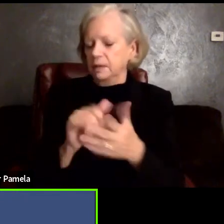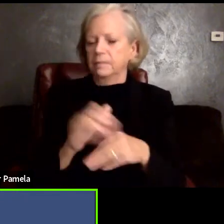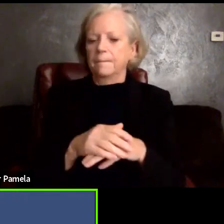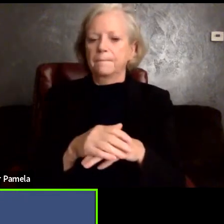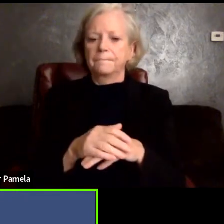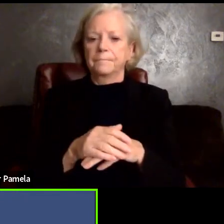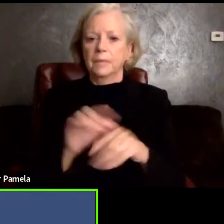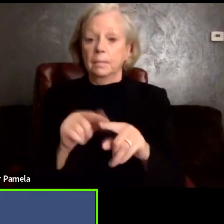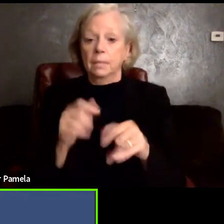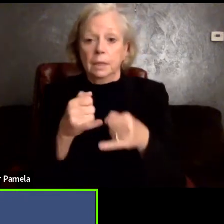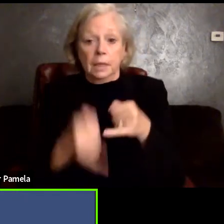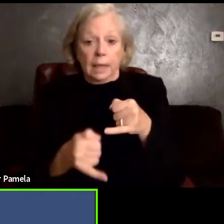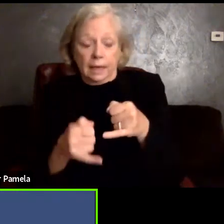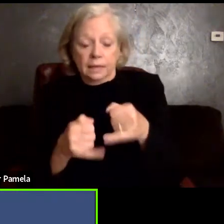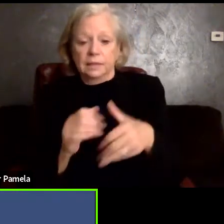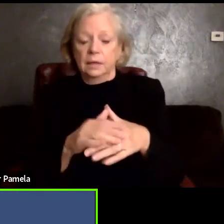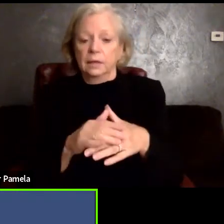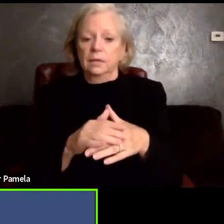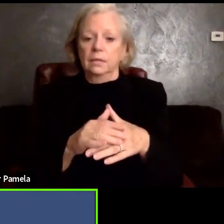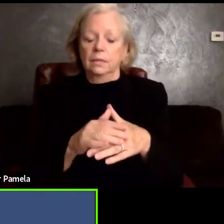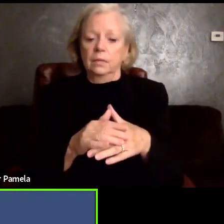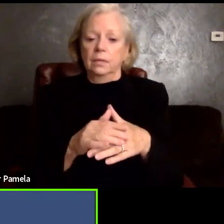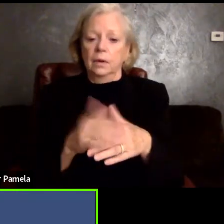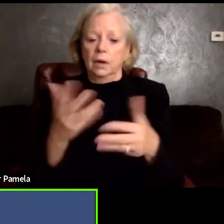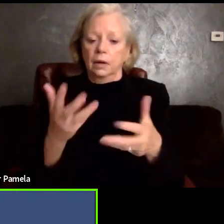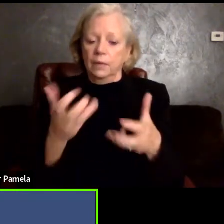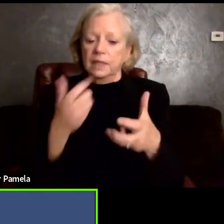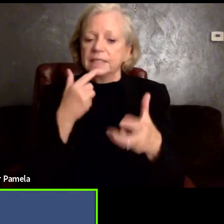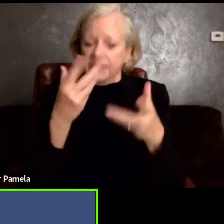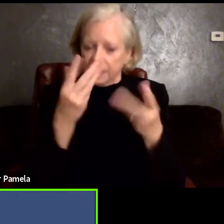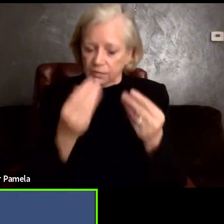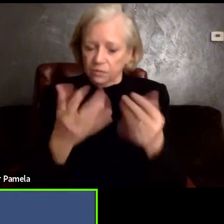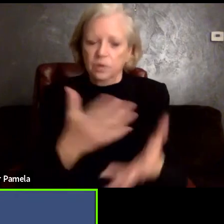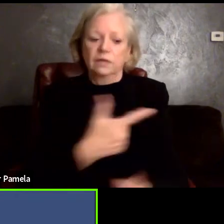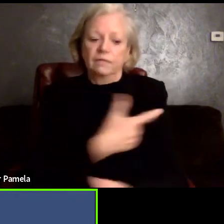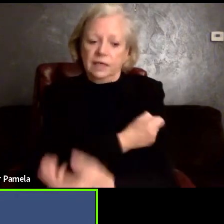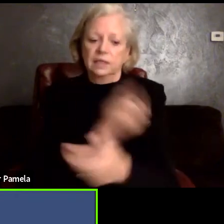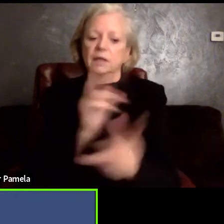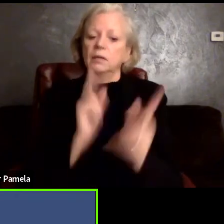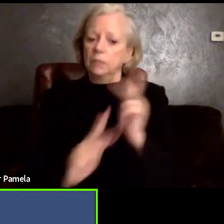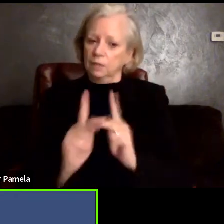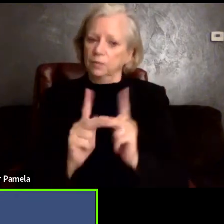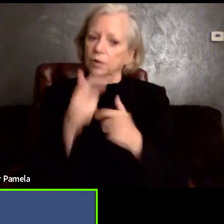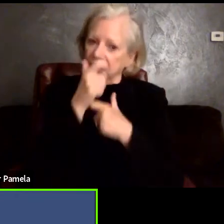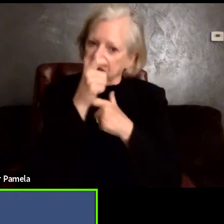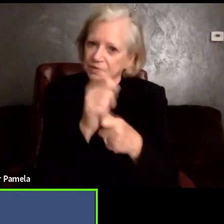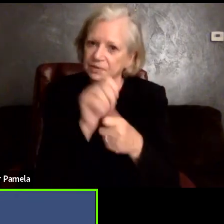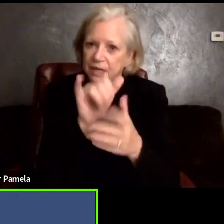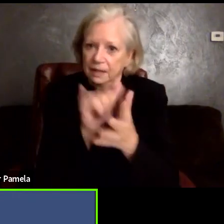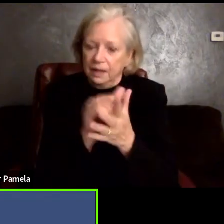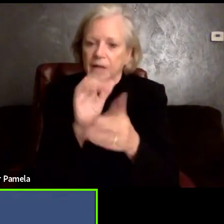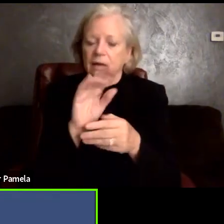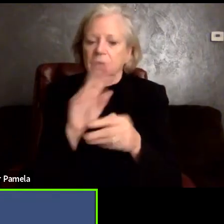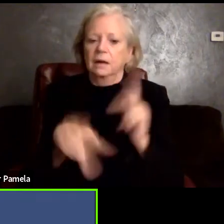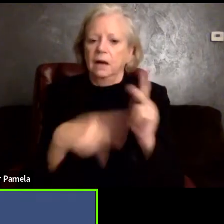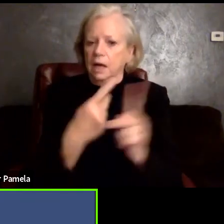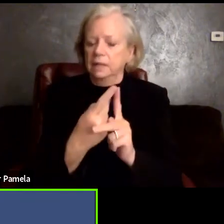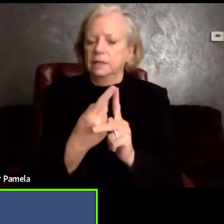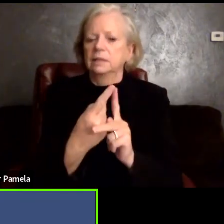And lastly, I'll just say, you know, I think vaccinated people are often interested in this type of restriction, and